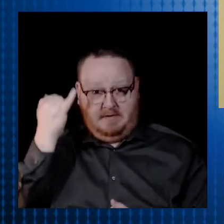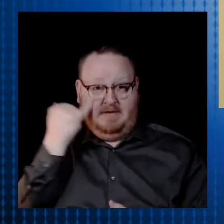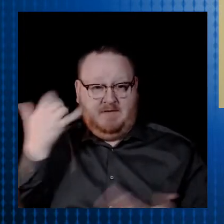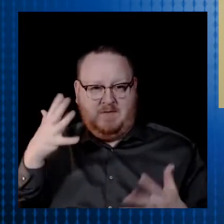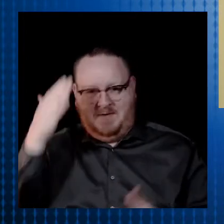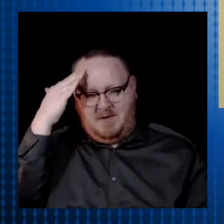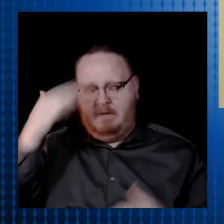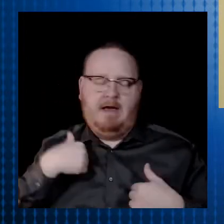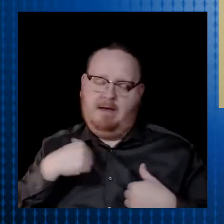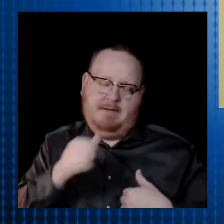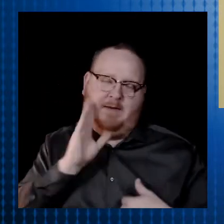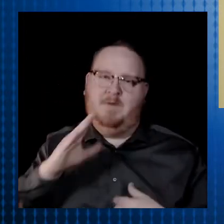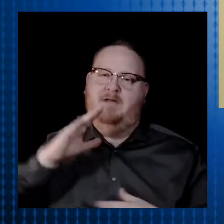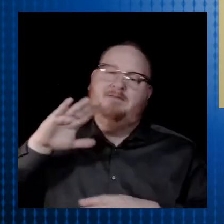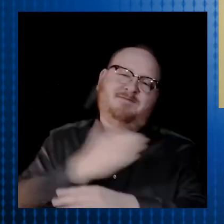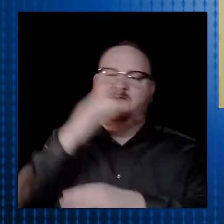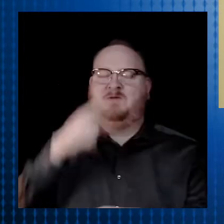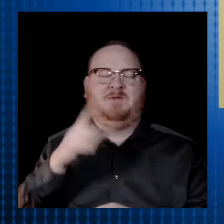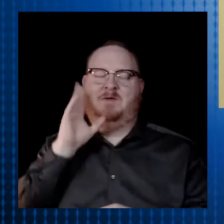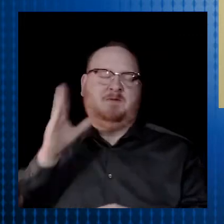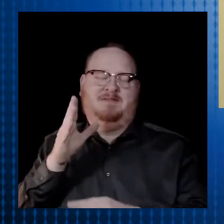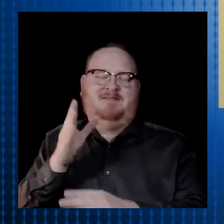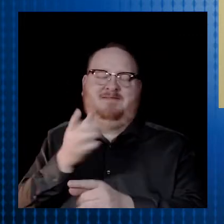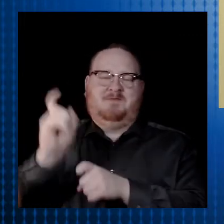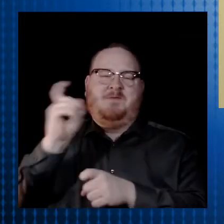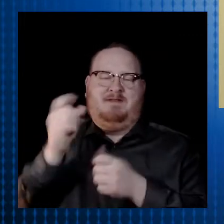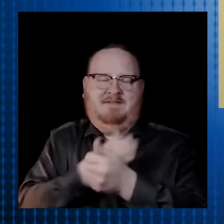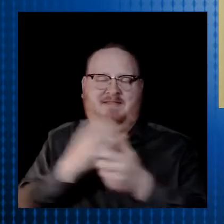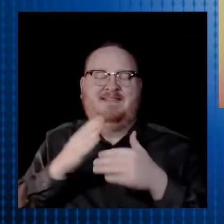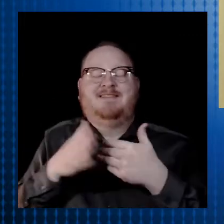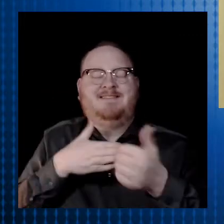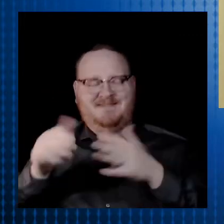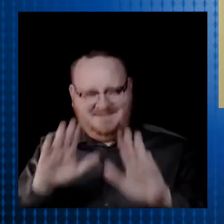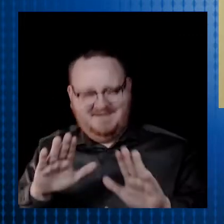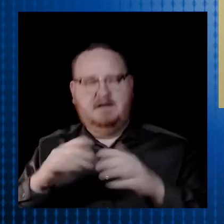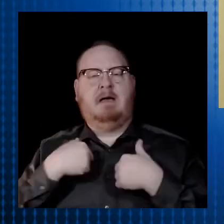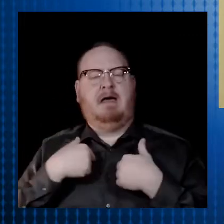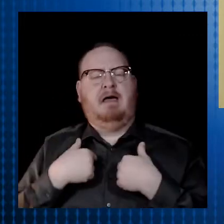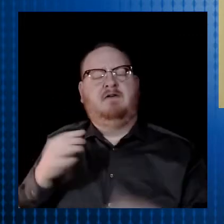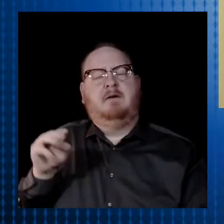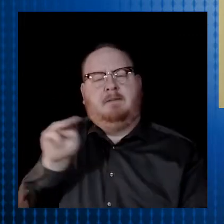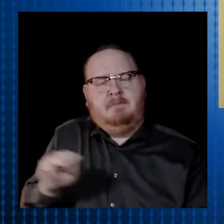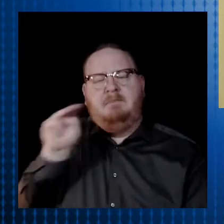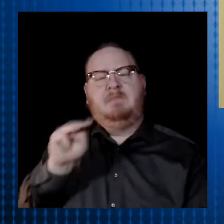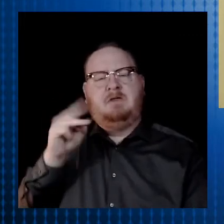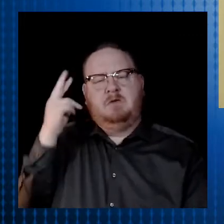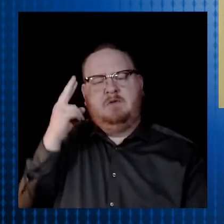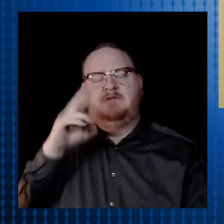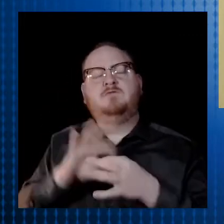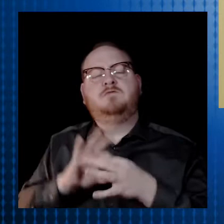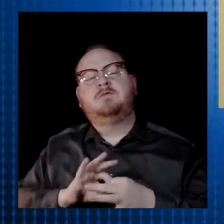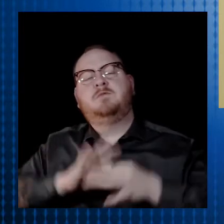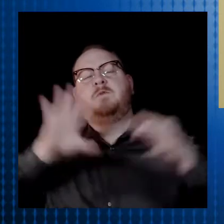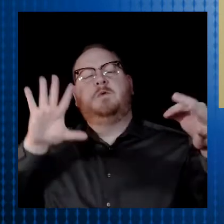But it basically is, you know, I've got a million reasons to let you go. And I thought, well, as